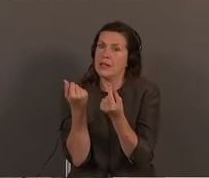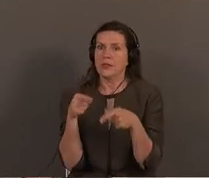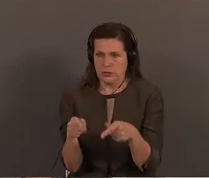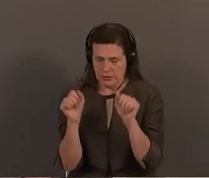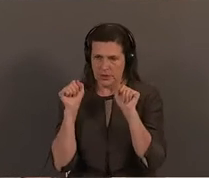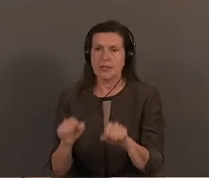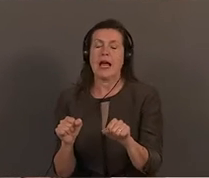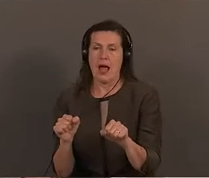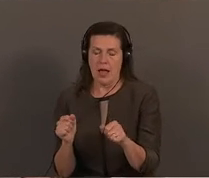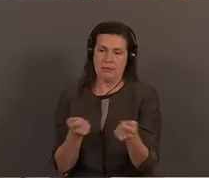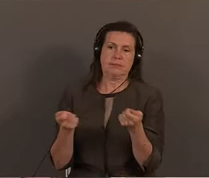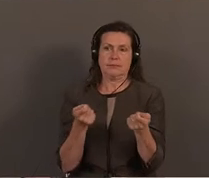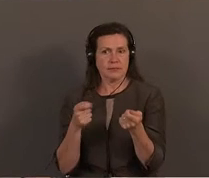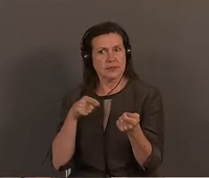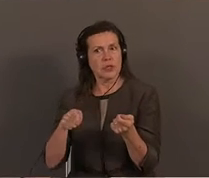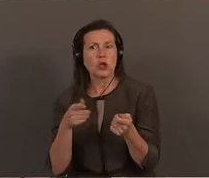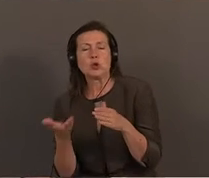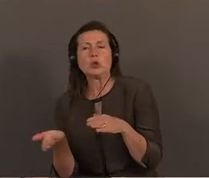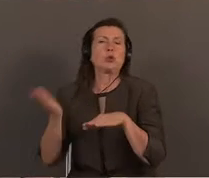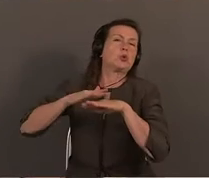with the supercomputers in this meaning.